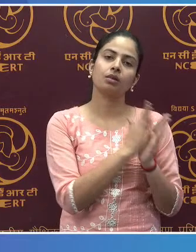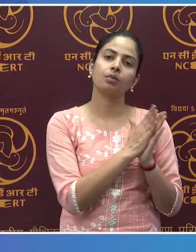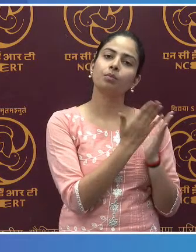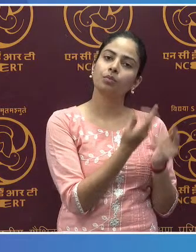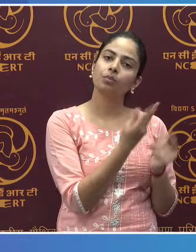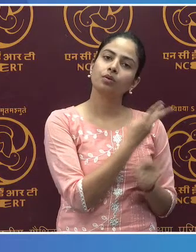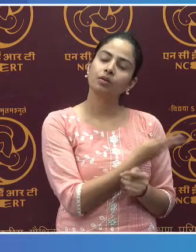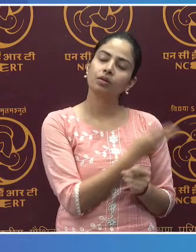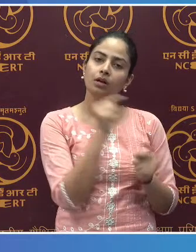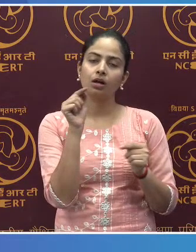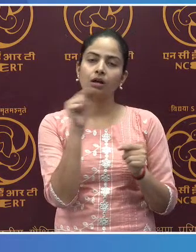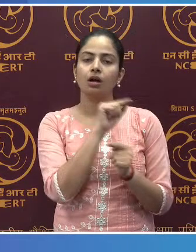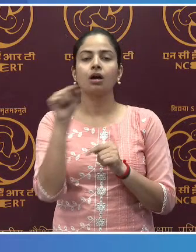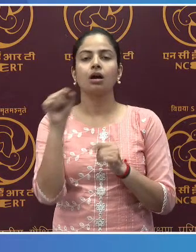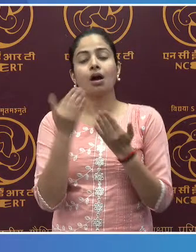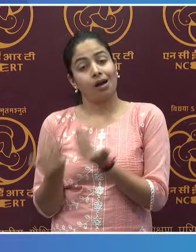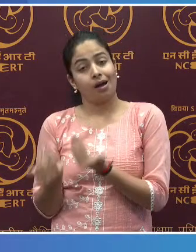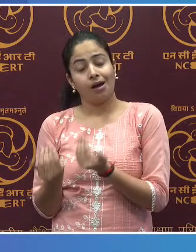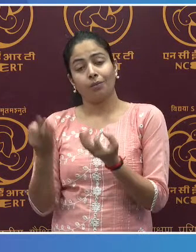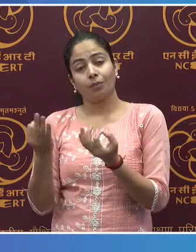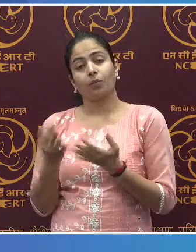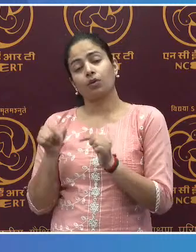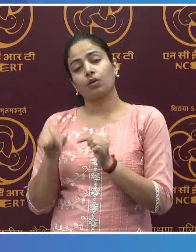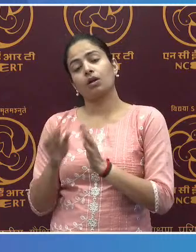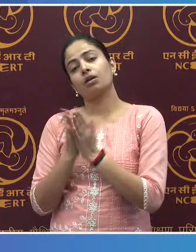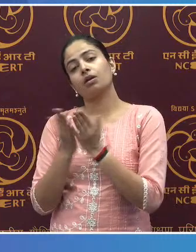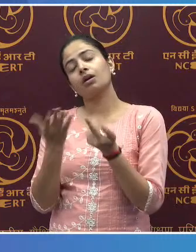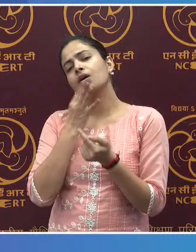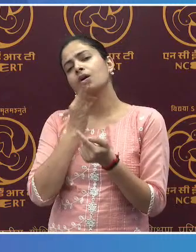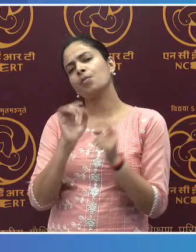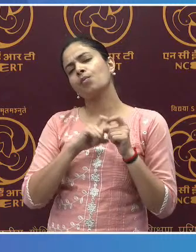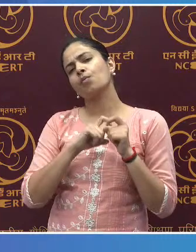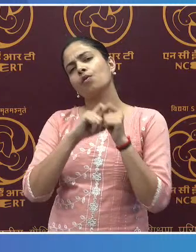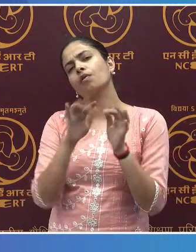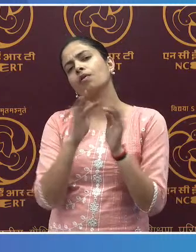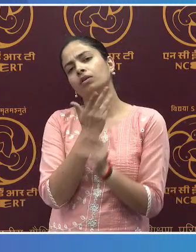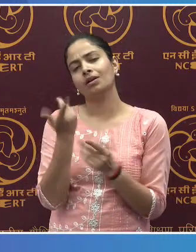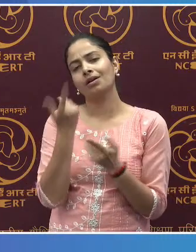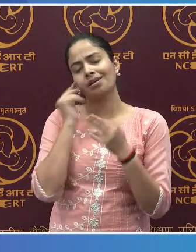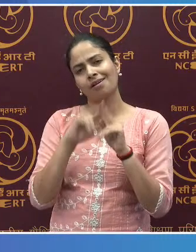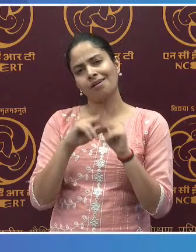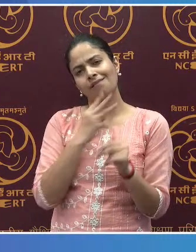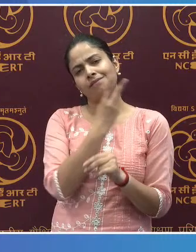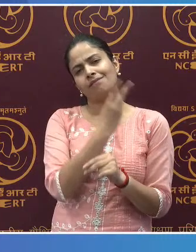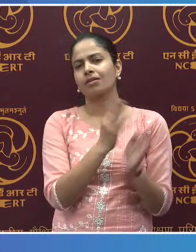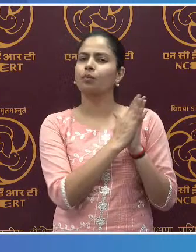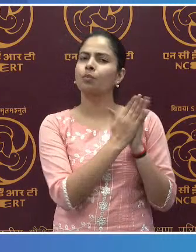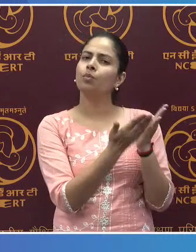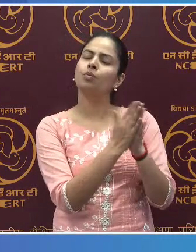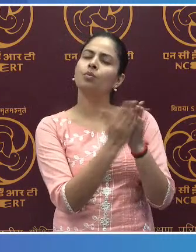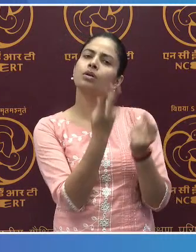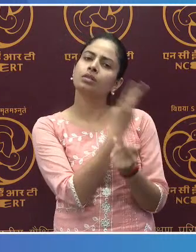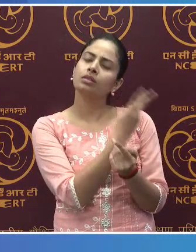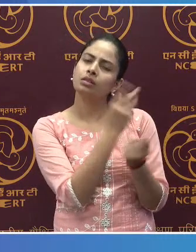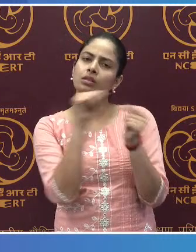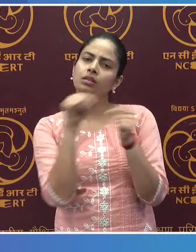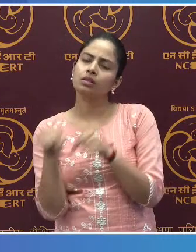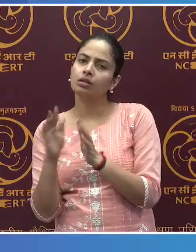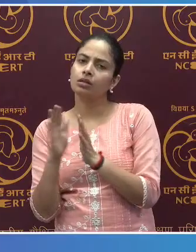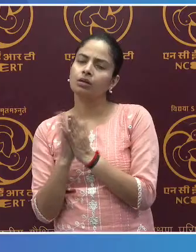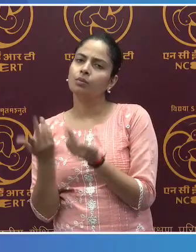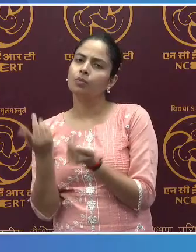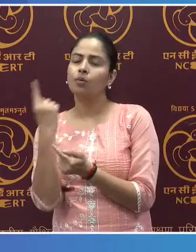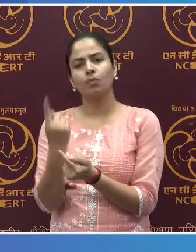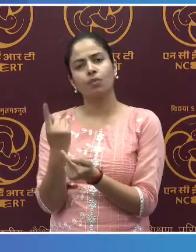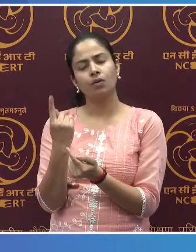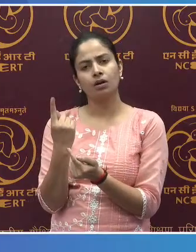we have only the 1 book. So the important question is that if there were 3 books now there is only the 1 book,